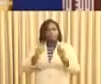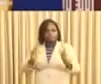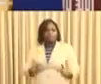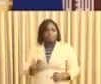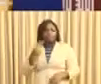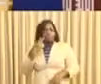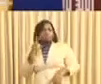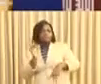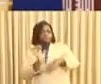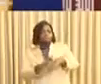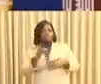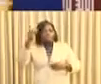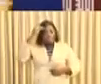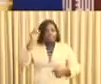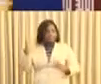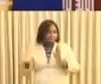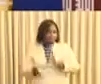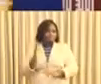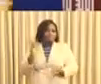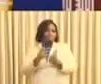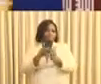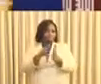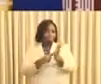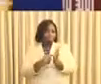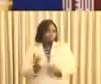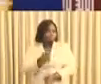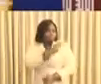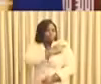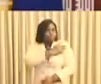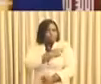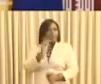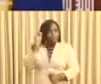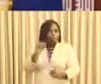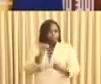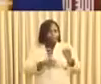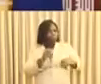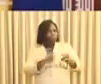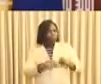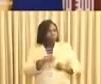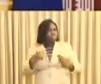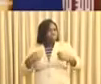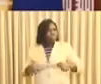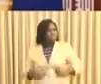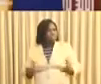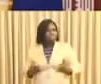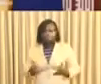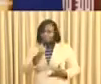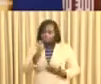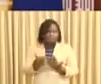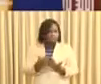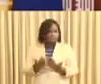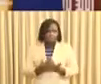We shall make these investments in our healthcare system not because it is going to be easy, but because it is